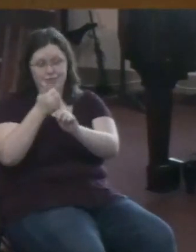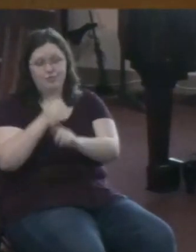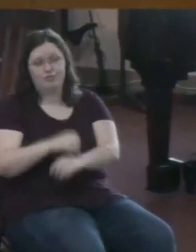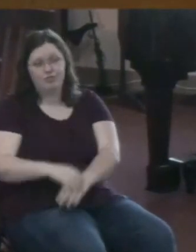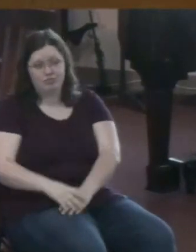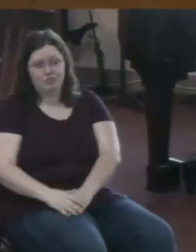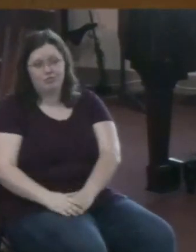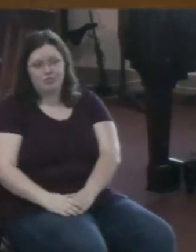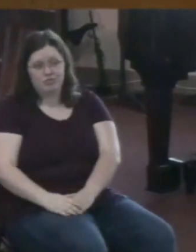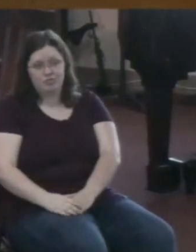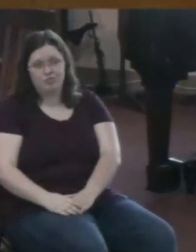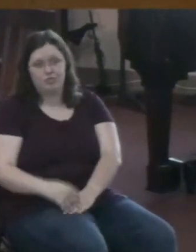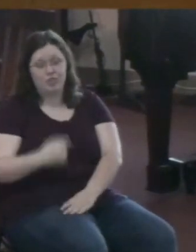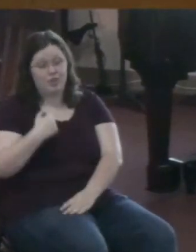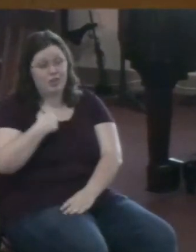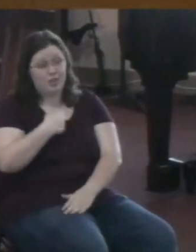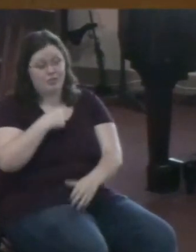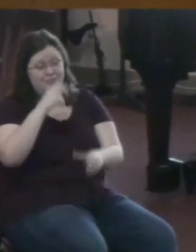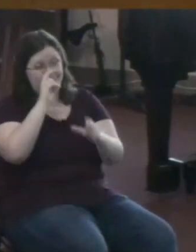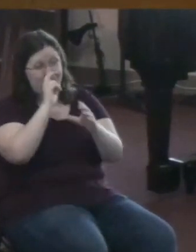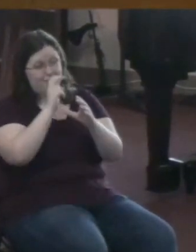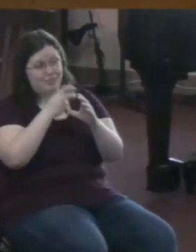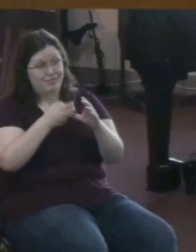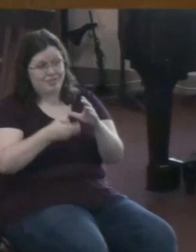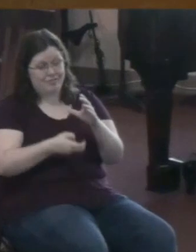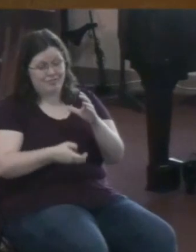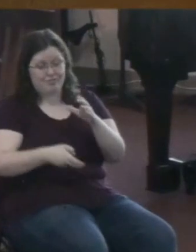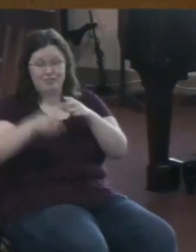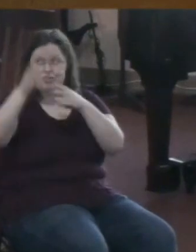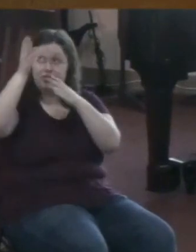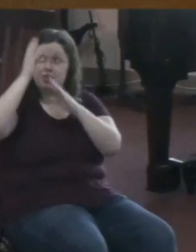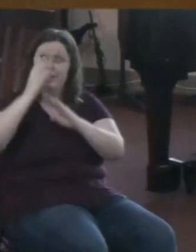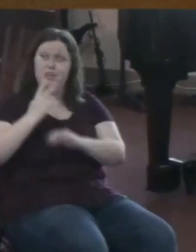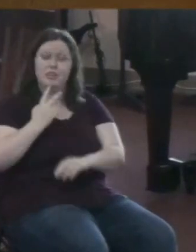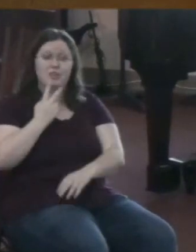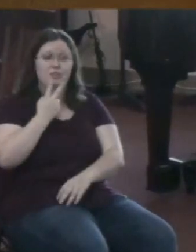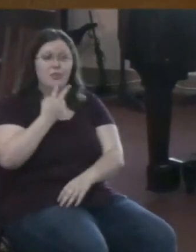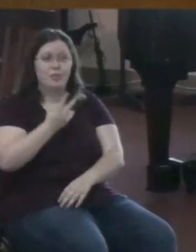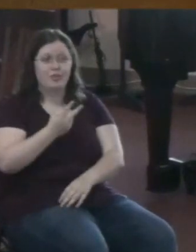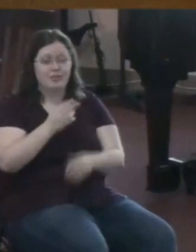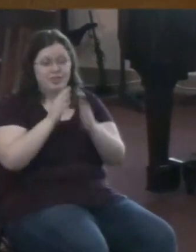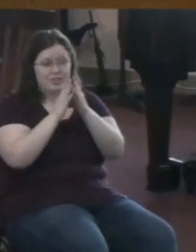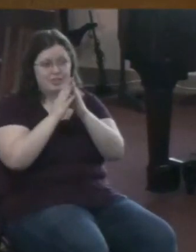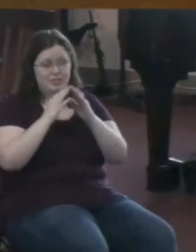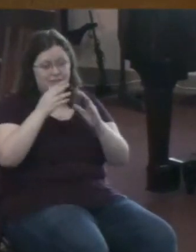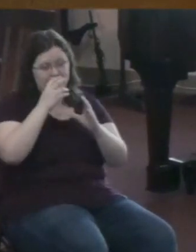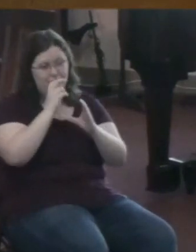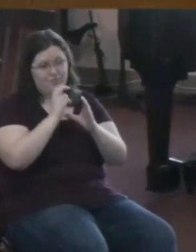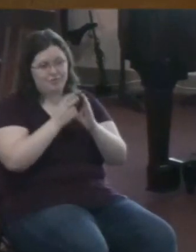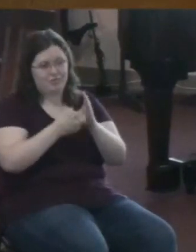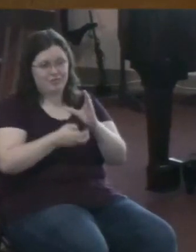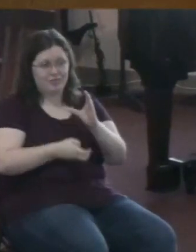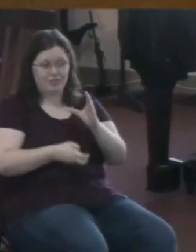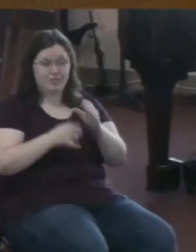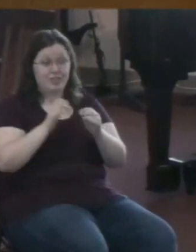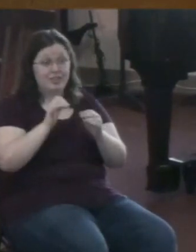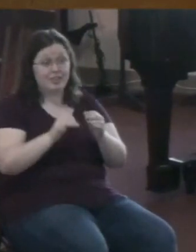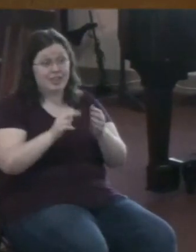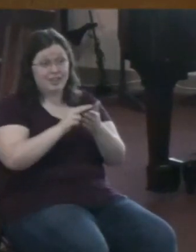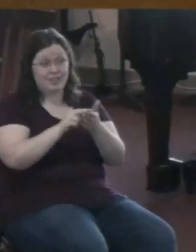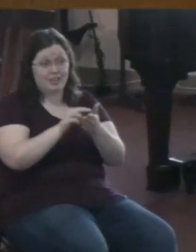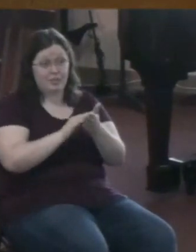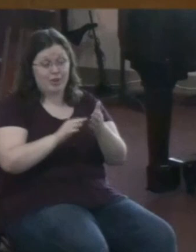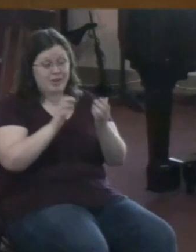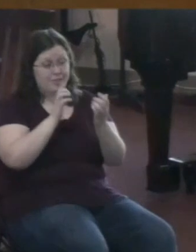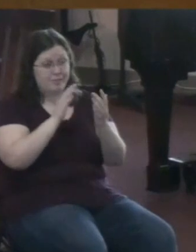That we sink into the voice of God, we sink into the silence, which is divine presence.